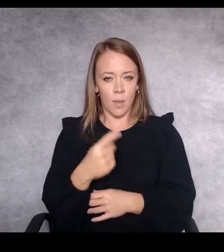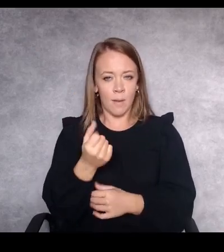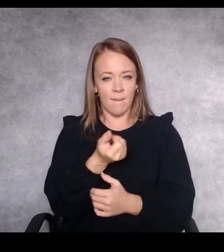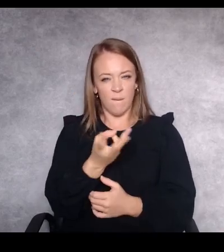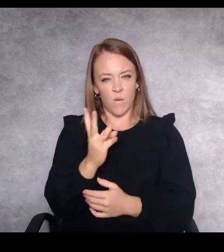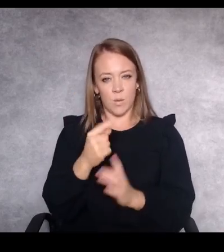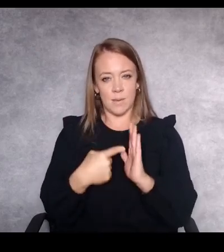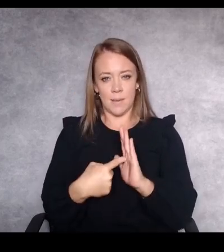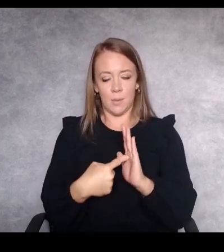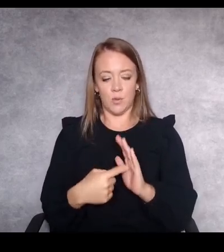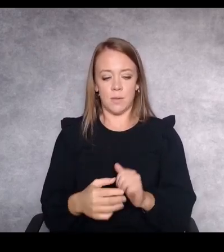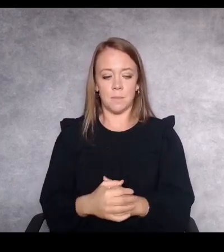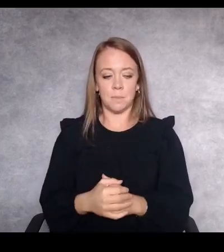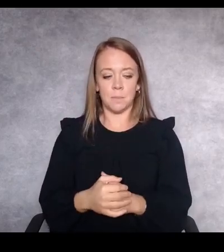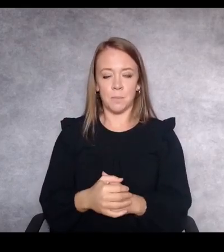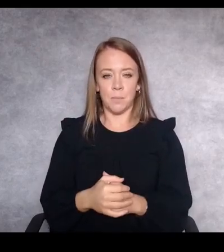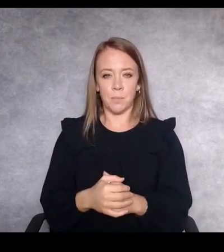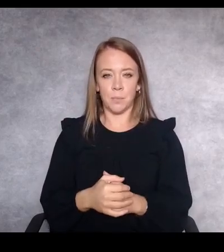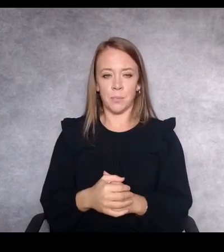but only a few examples.